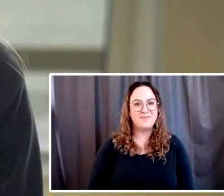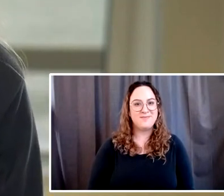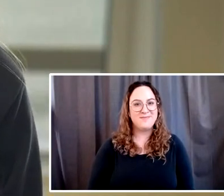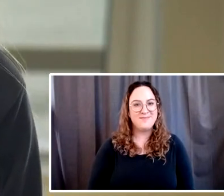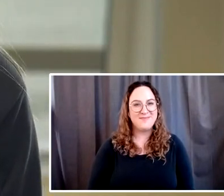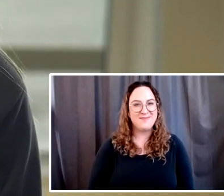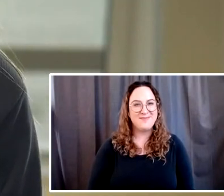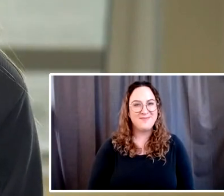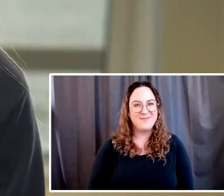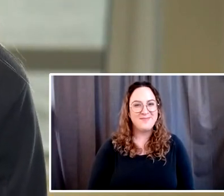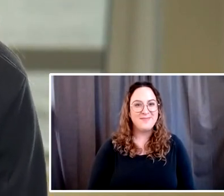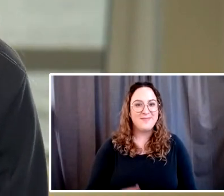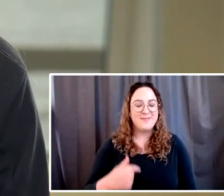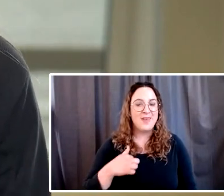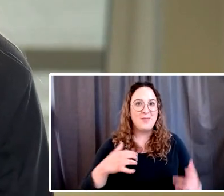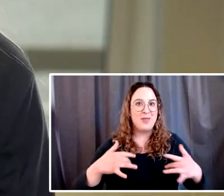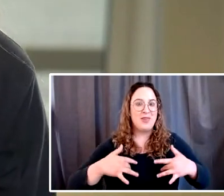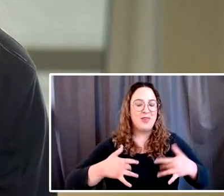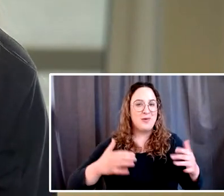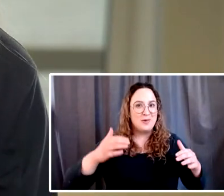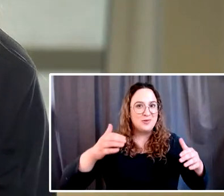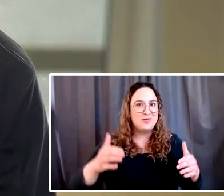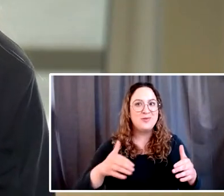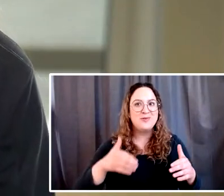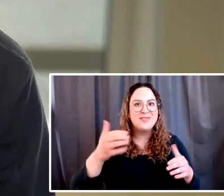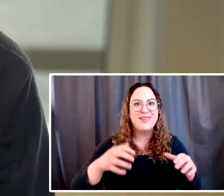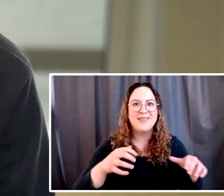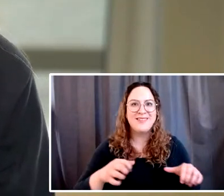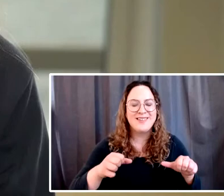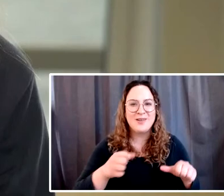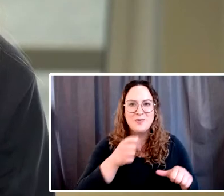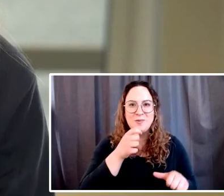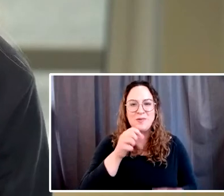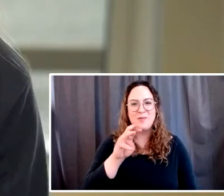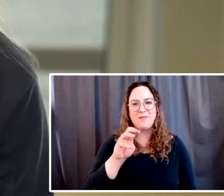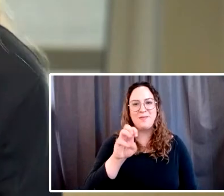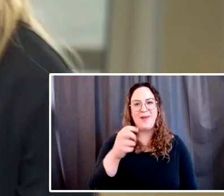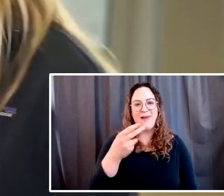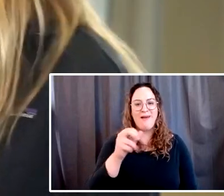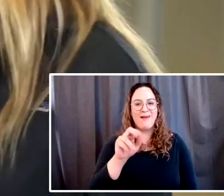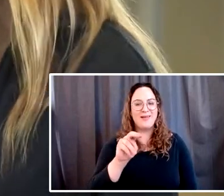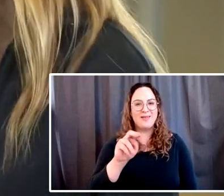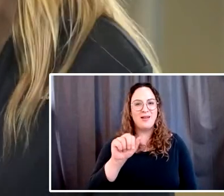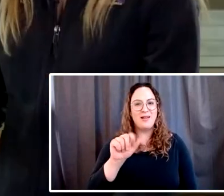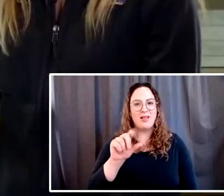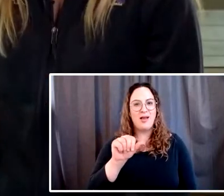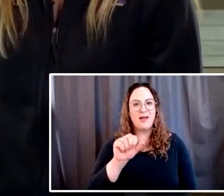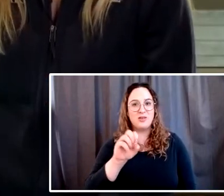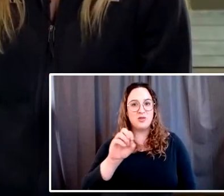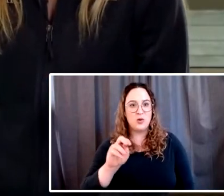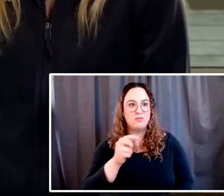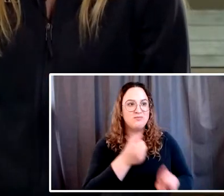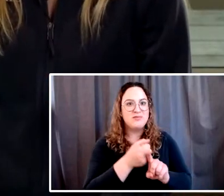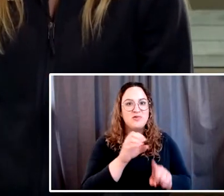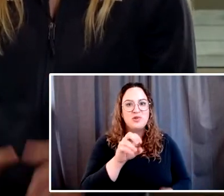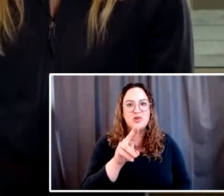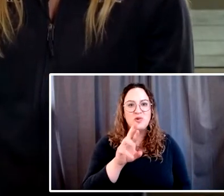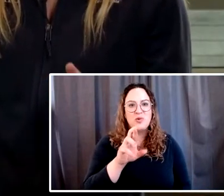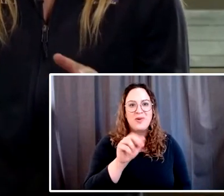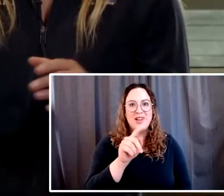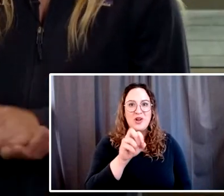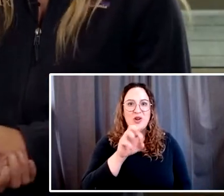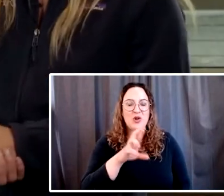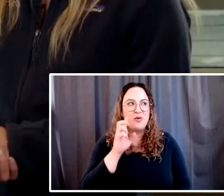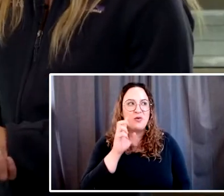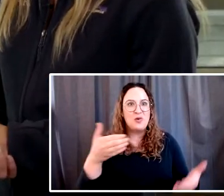I'm excited to introduce our next guest, Megan Alasso. Megan is a curator of the new Into the Deep exhibition. Don't